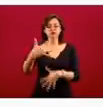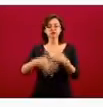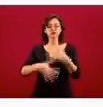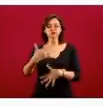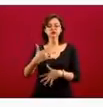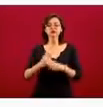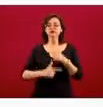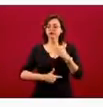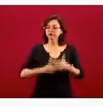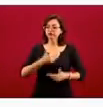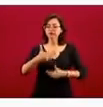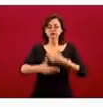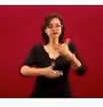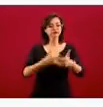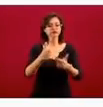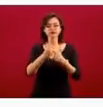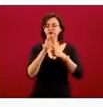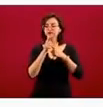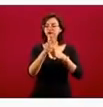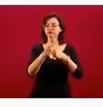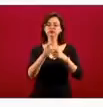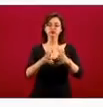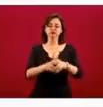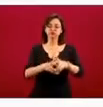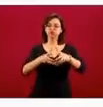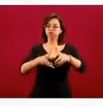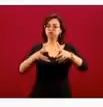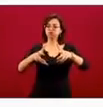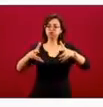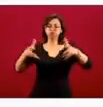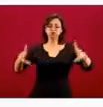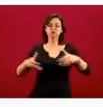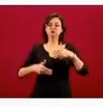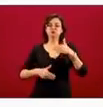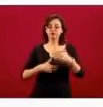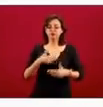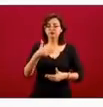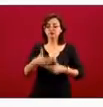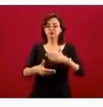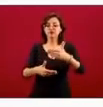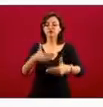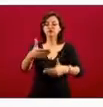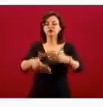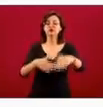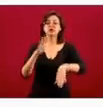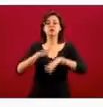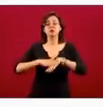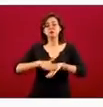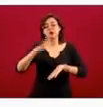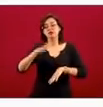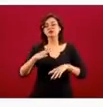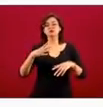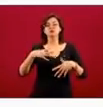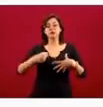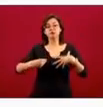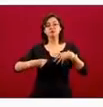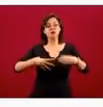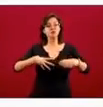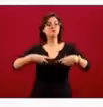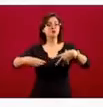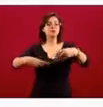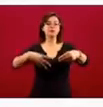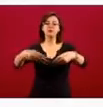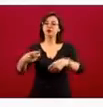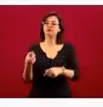that to this day is 1,215 cases. And of course we will continue to see